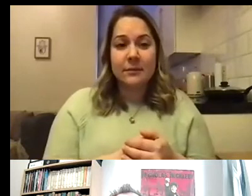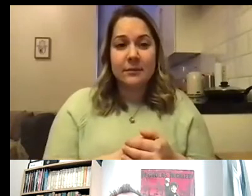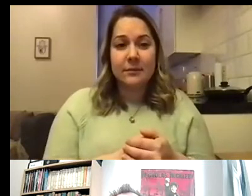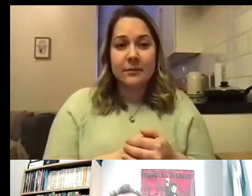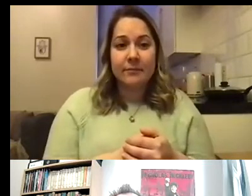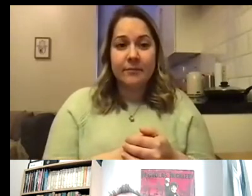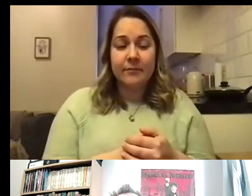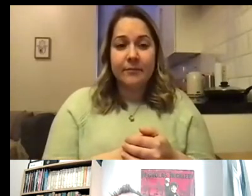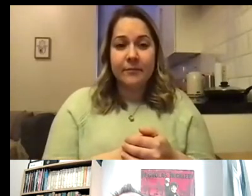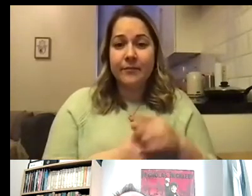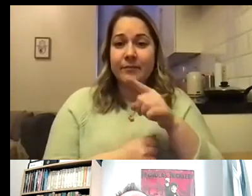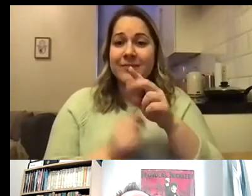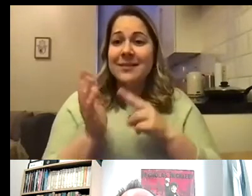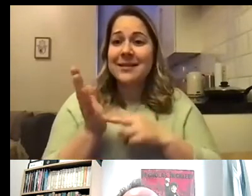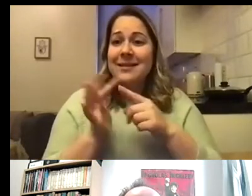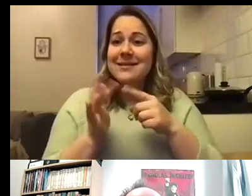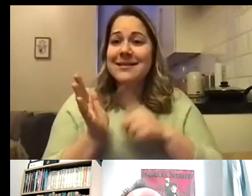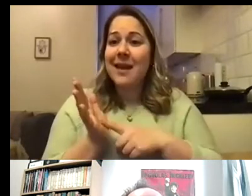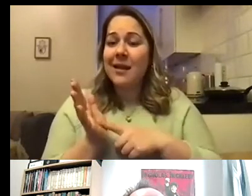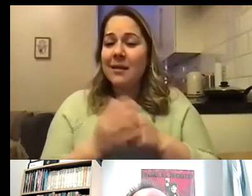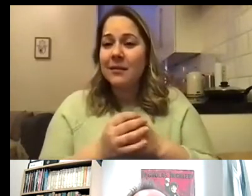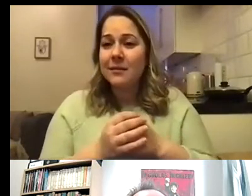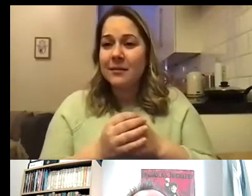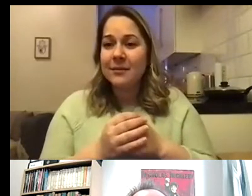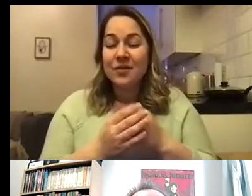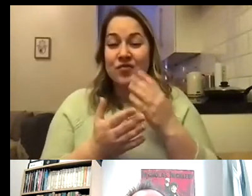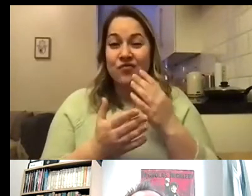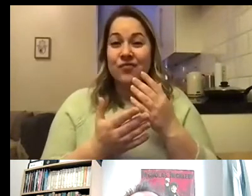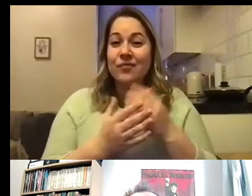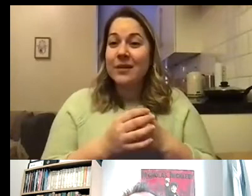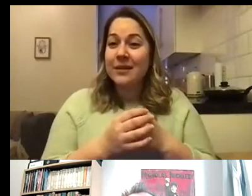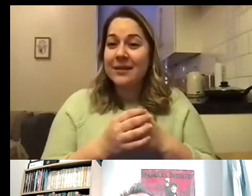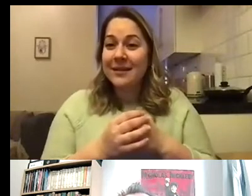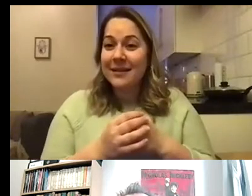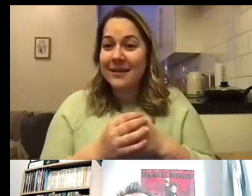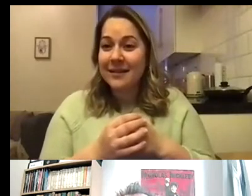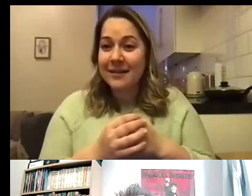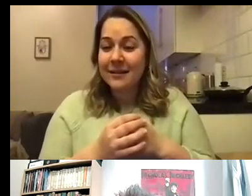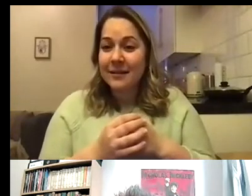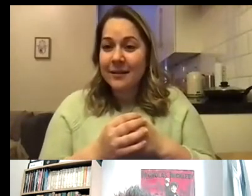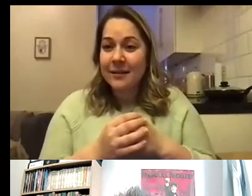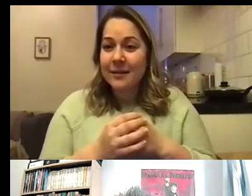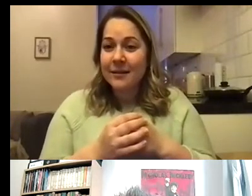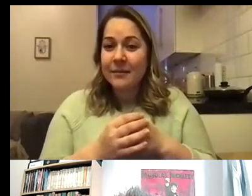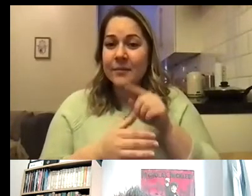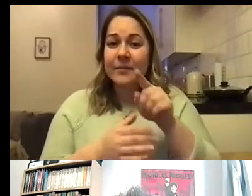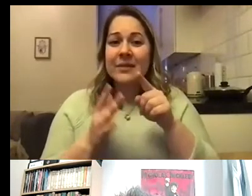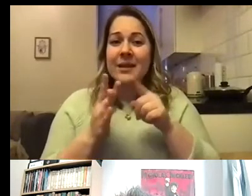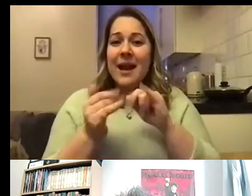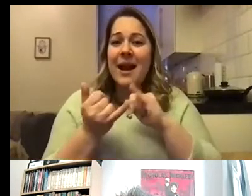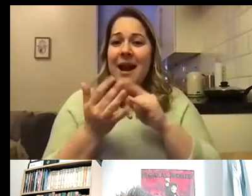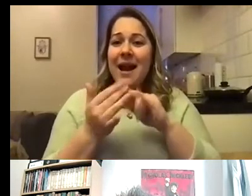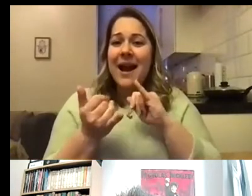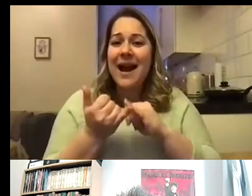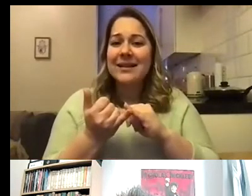questions. Neil. Oh, this is totally irrelevant, but Isis, you were saying earlier that you were on